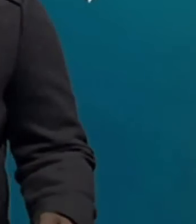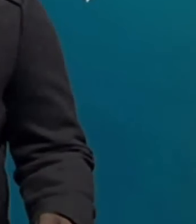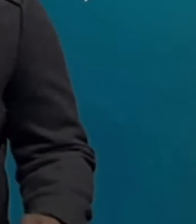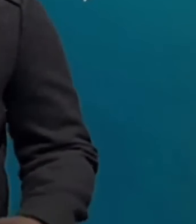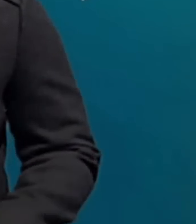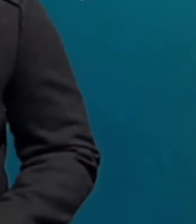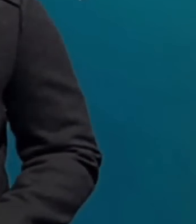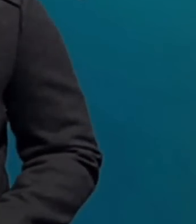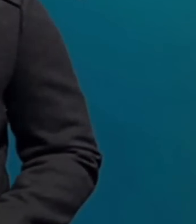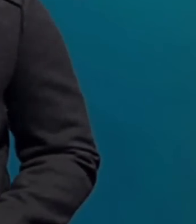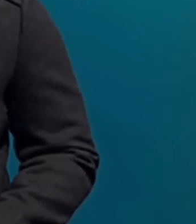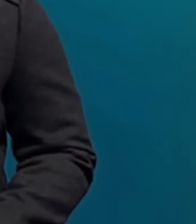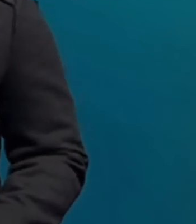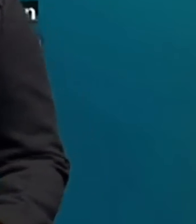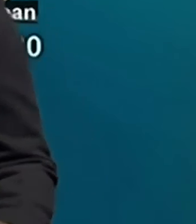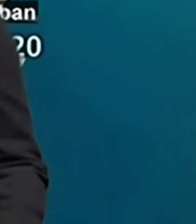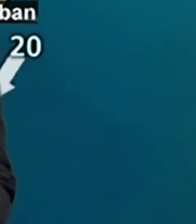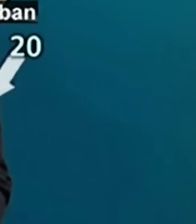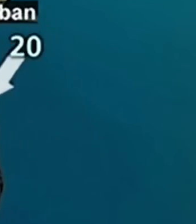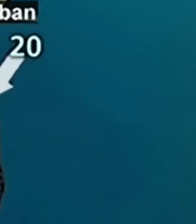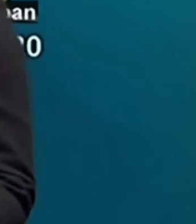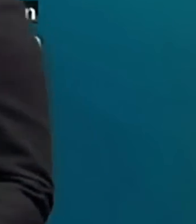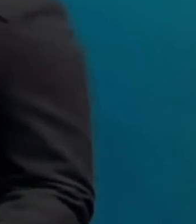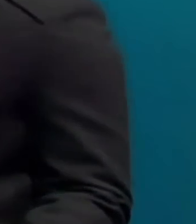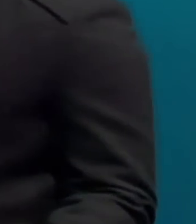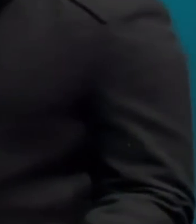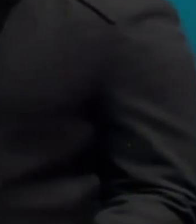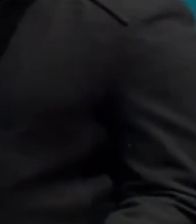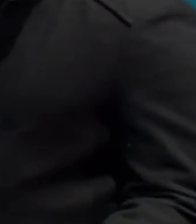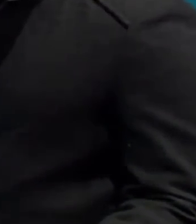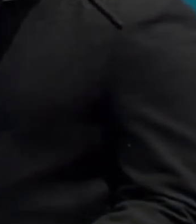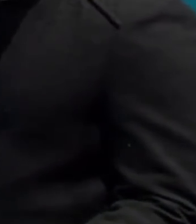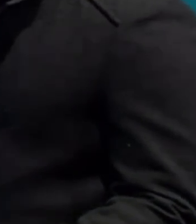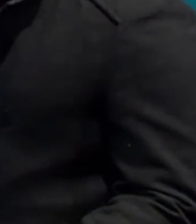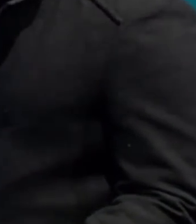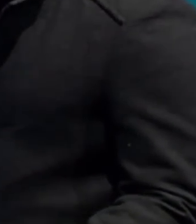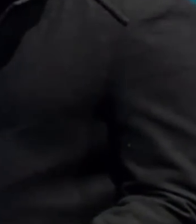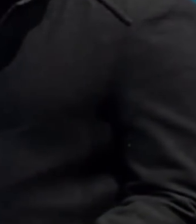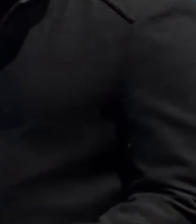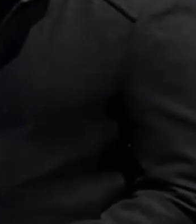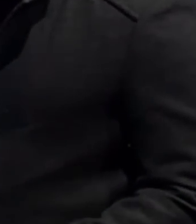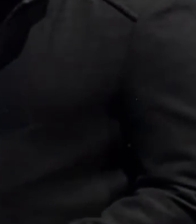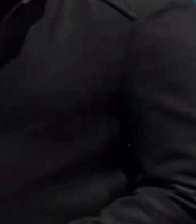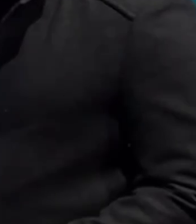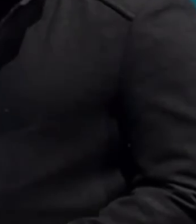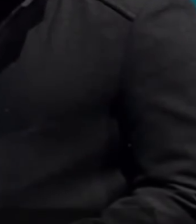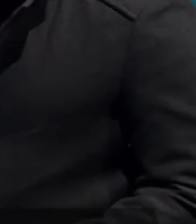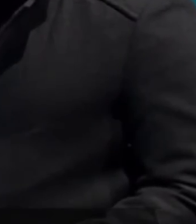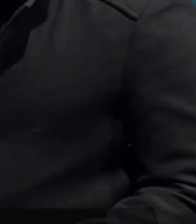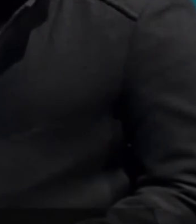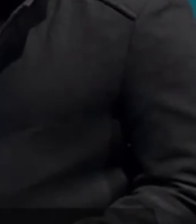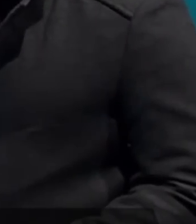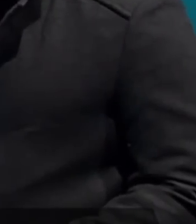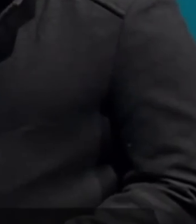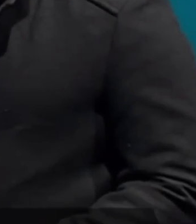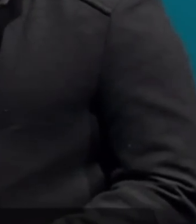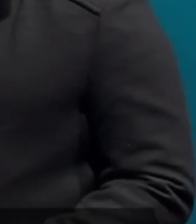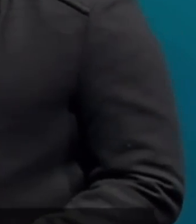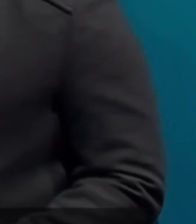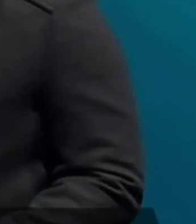Mana mana re le bua ba kuima duma tsa bile pila fela tsema jeno ha opla tsa bolobana hantle fela ra shobile ka thoko mapopo e tla bele fela moya e sa enka